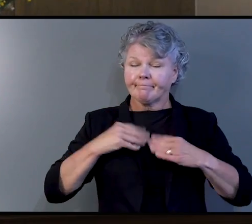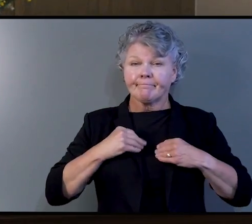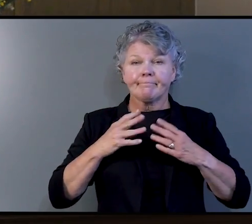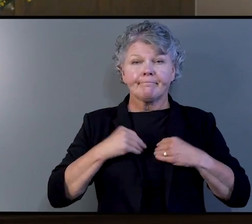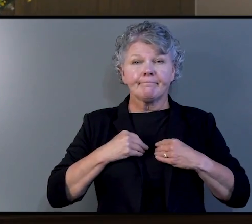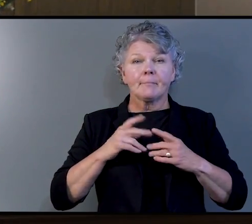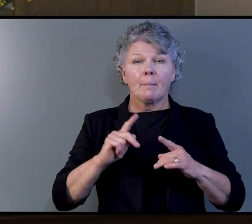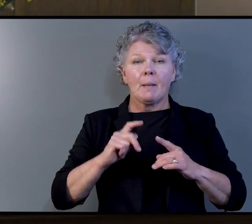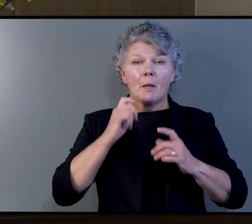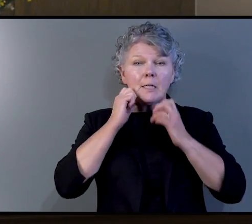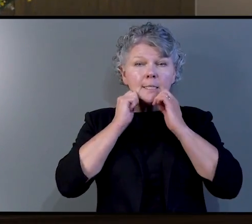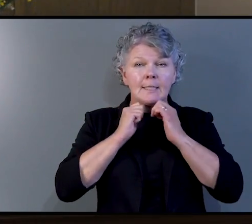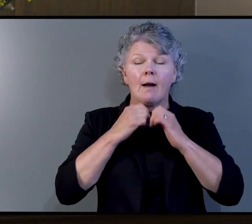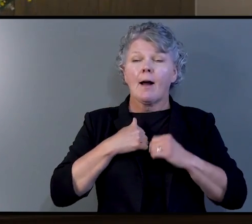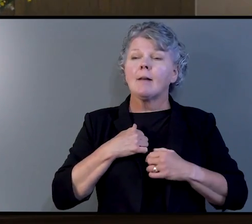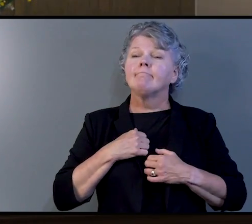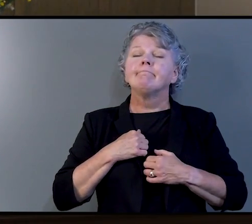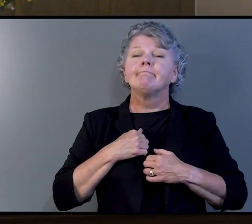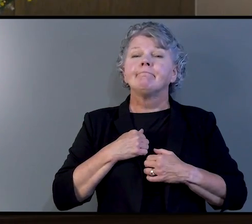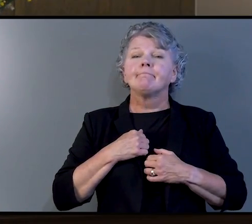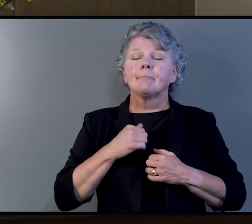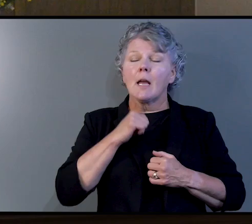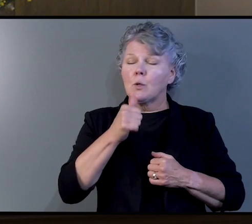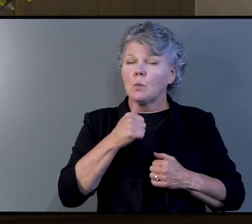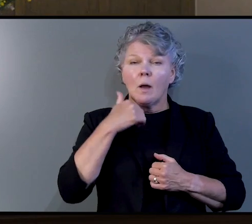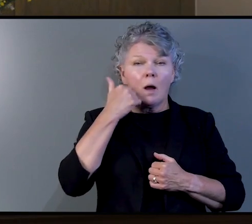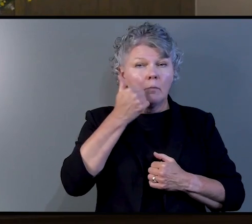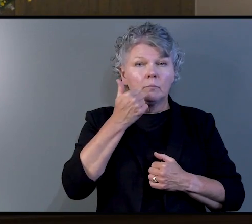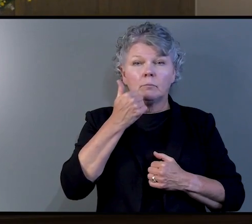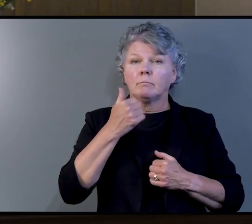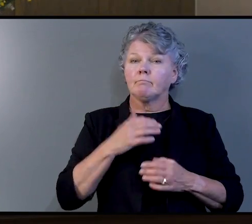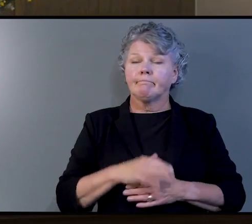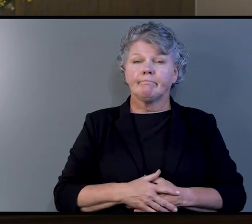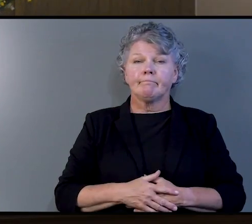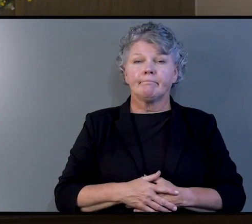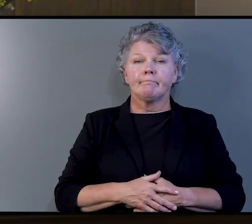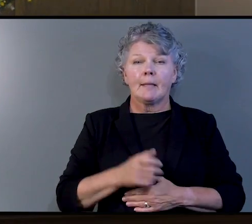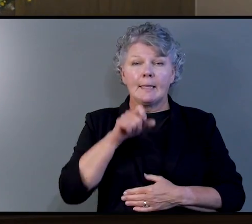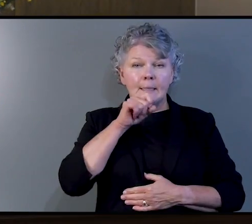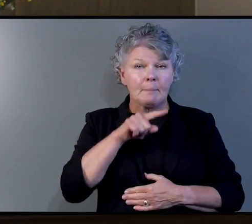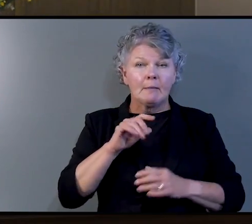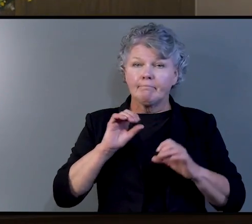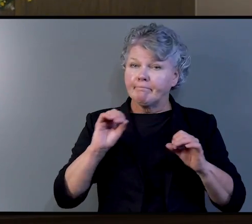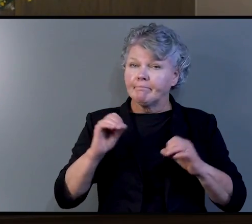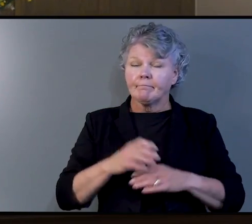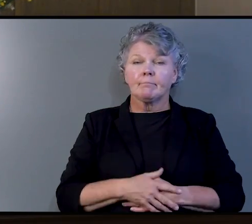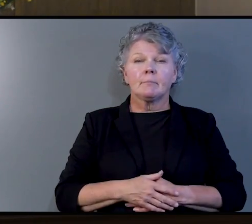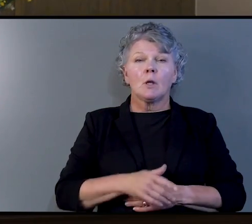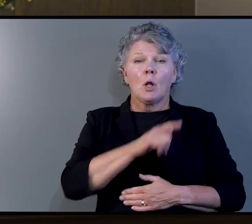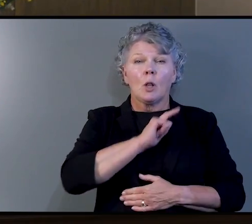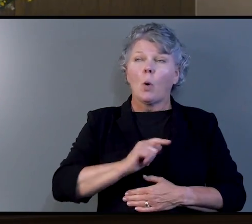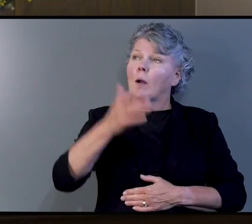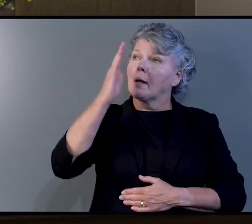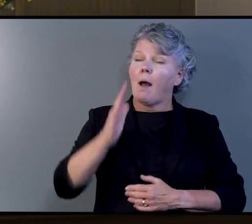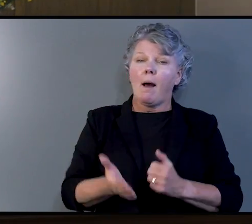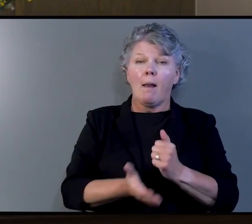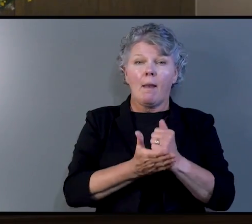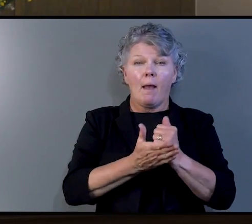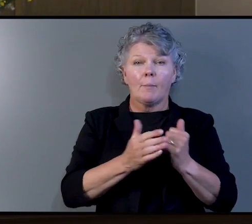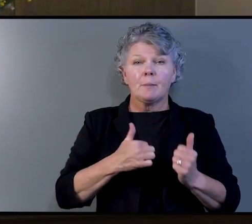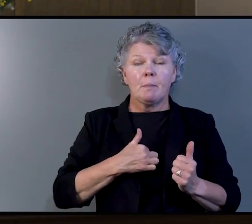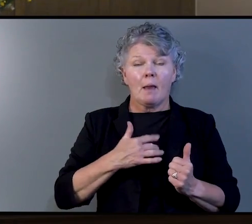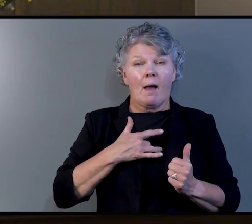out my beard. I hid not my face from disgrace and spitting. But the Lord God helps me. Therefore, I have not been